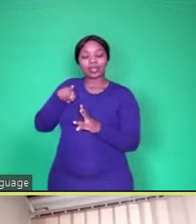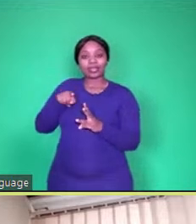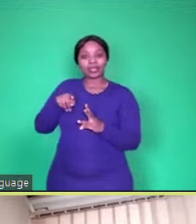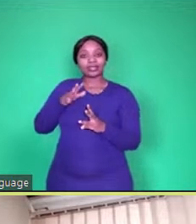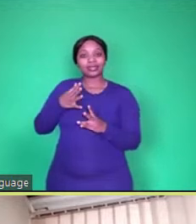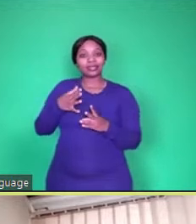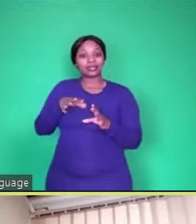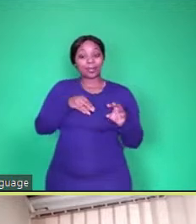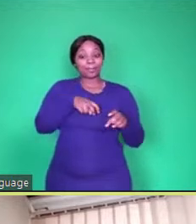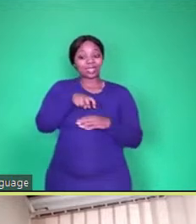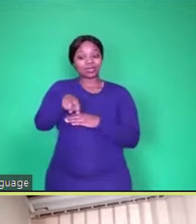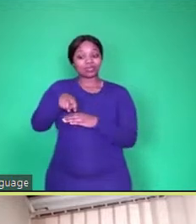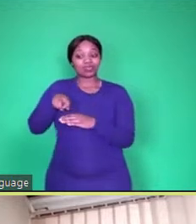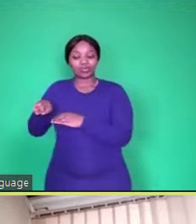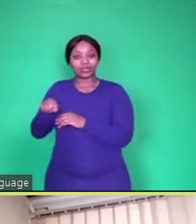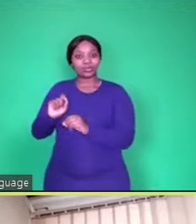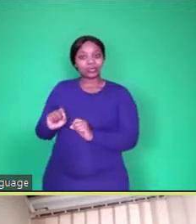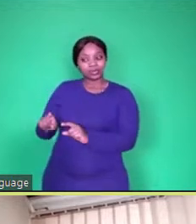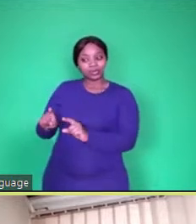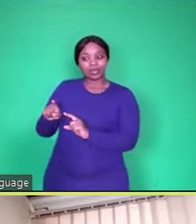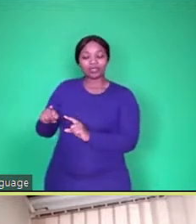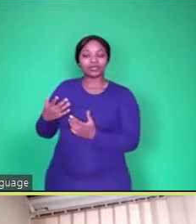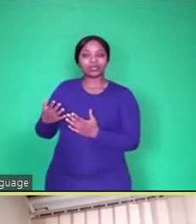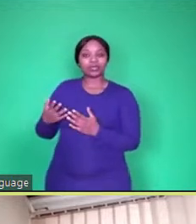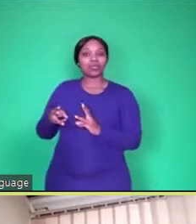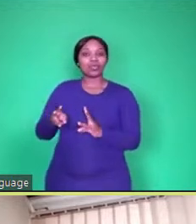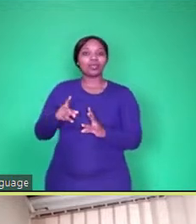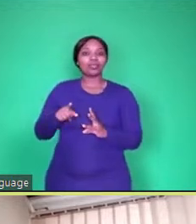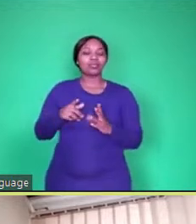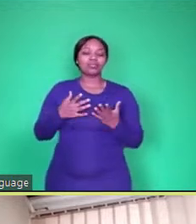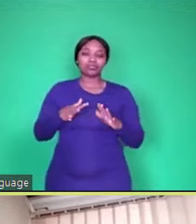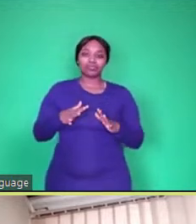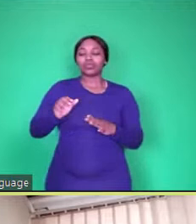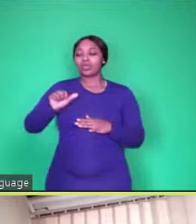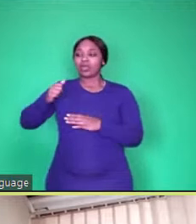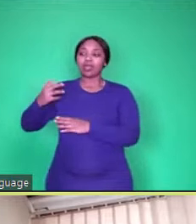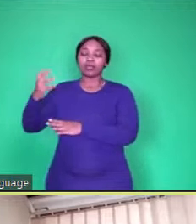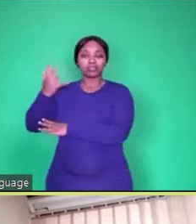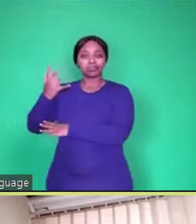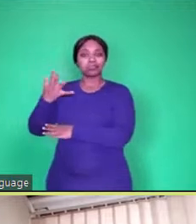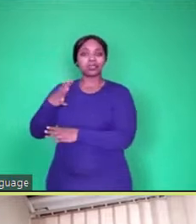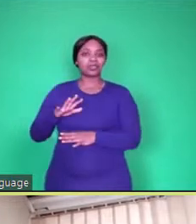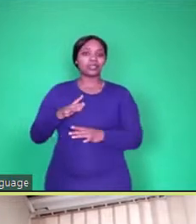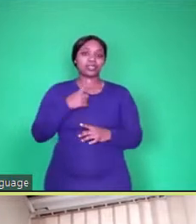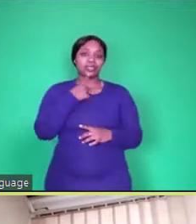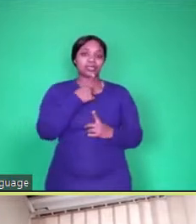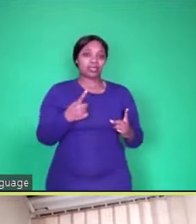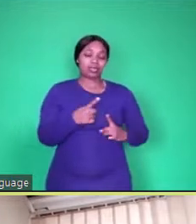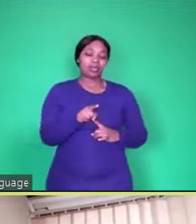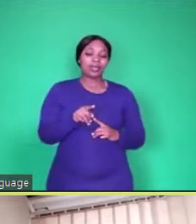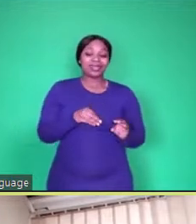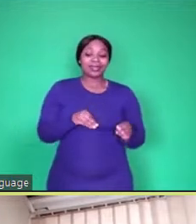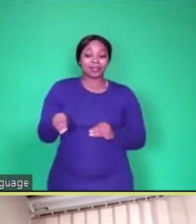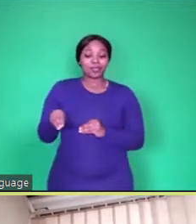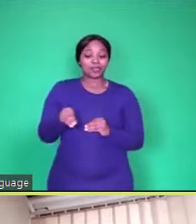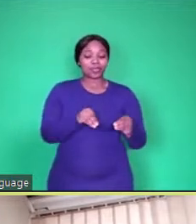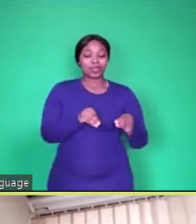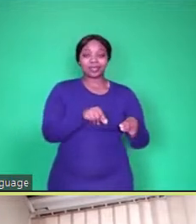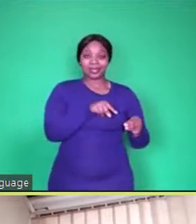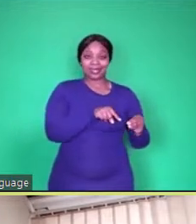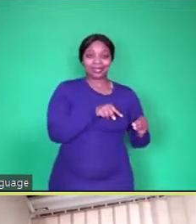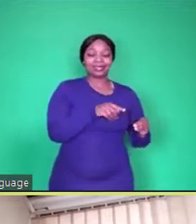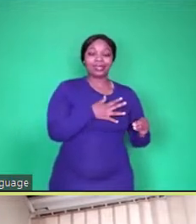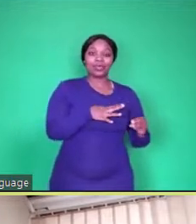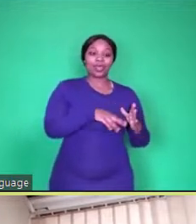is a consequence of urbanization. My colleagues have already indicated. But this movement, which result into urbanization, has got